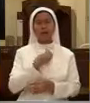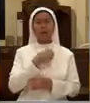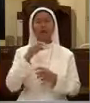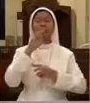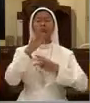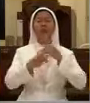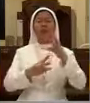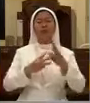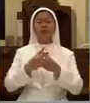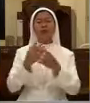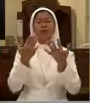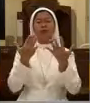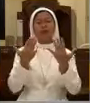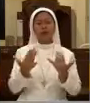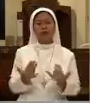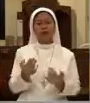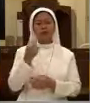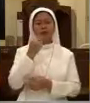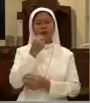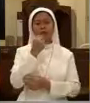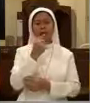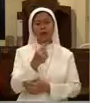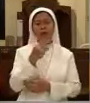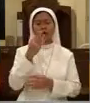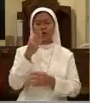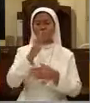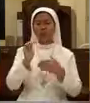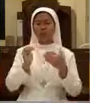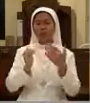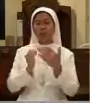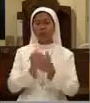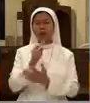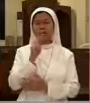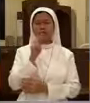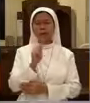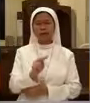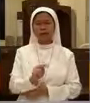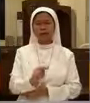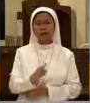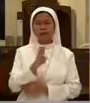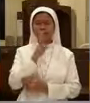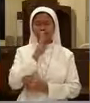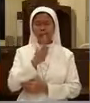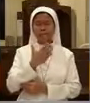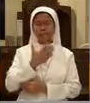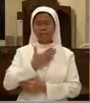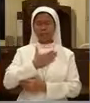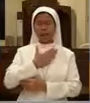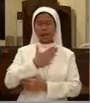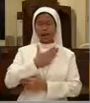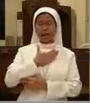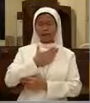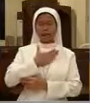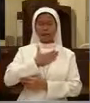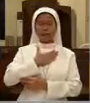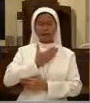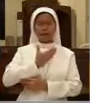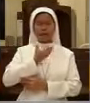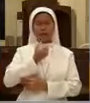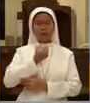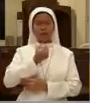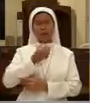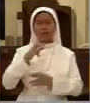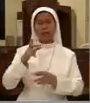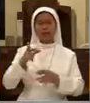now, which says everything should be my achievement. Lahat